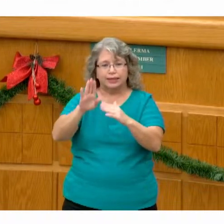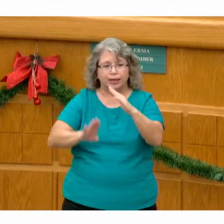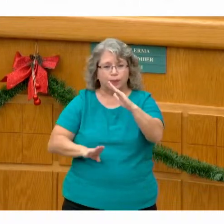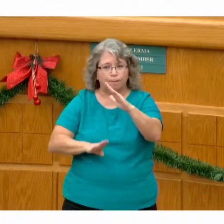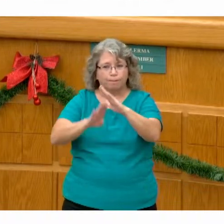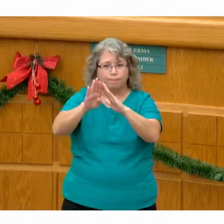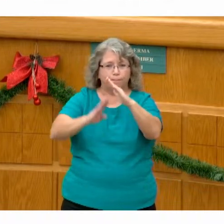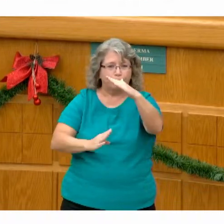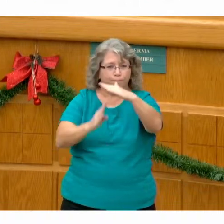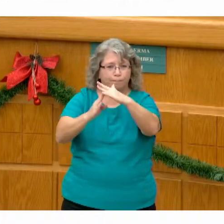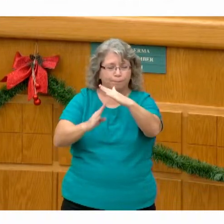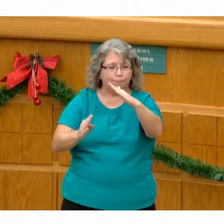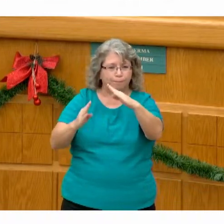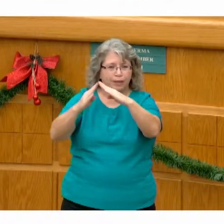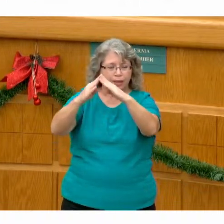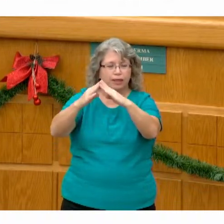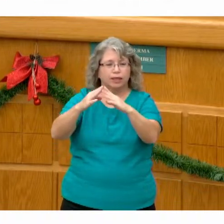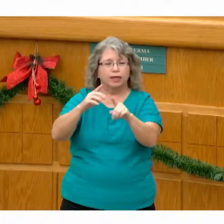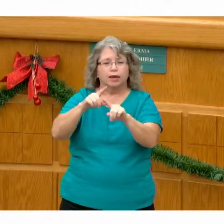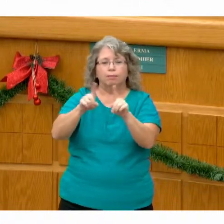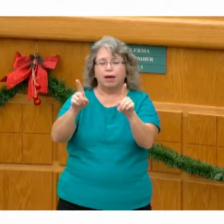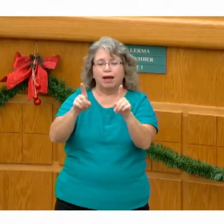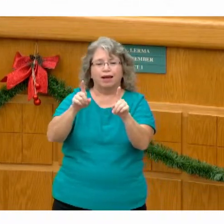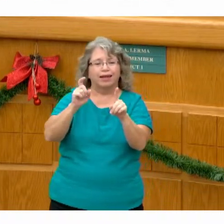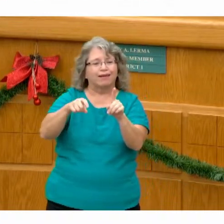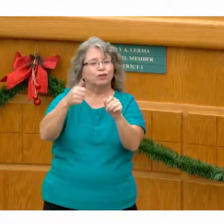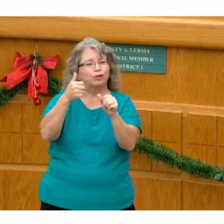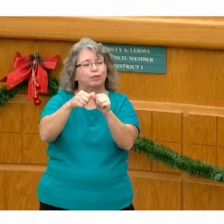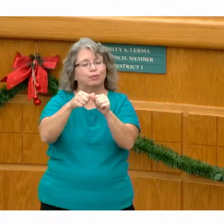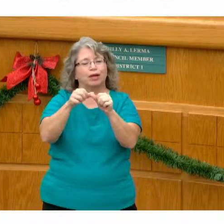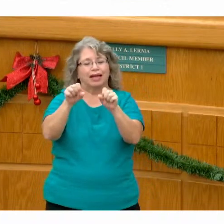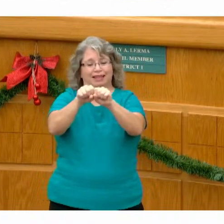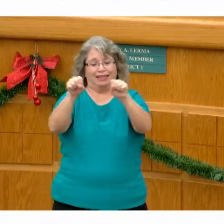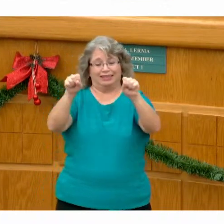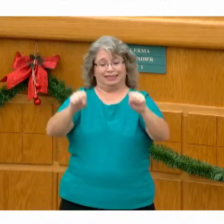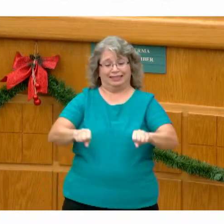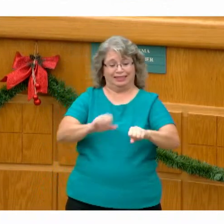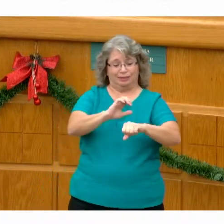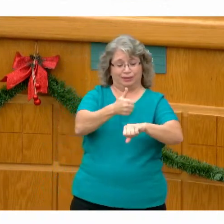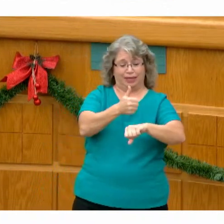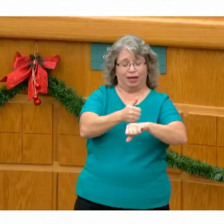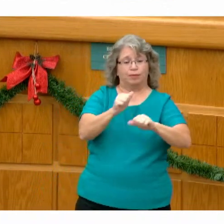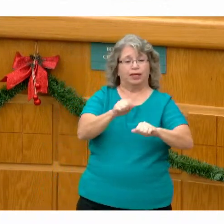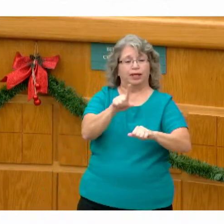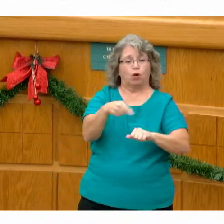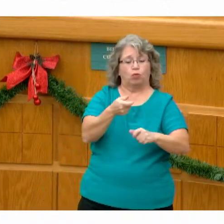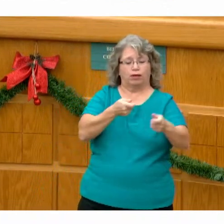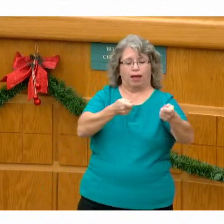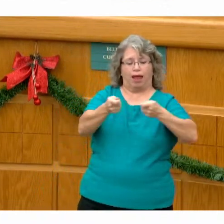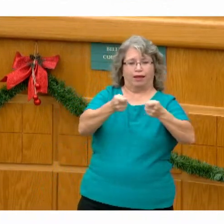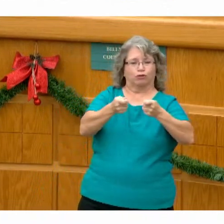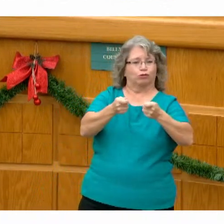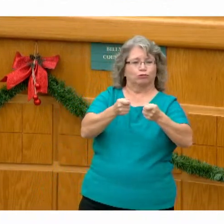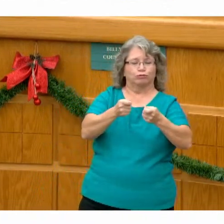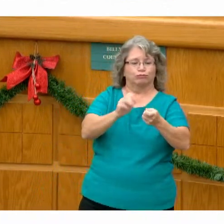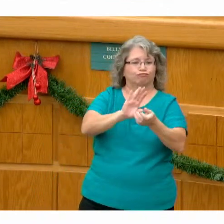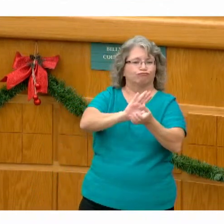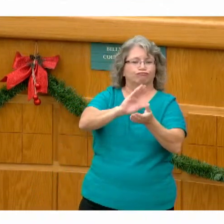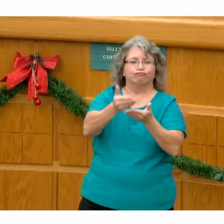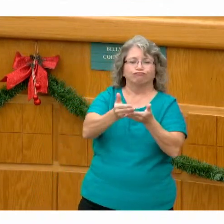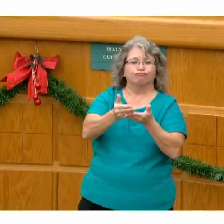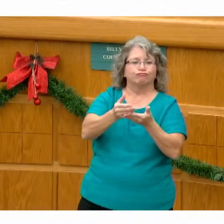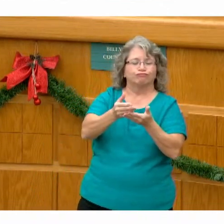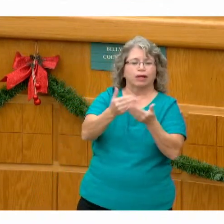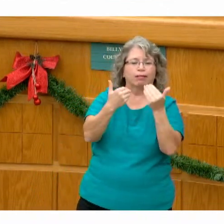to measure the number of cases can only handle so many cases. And at this doubling rate, it's quickly going to go past